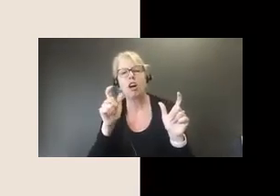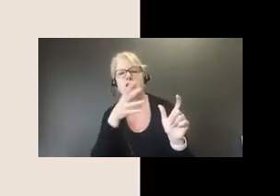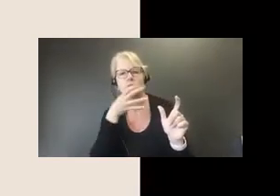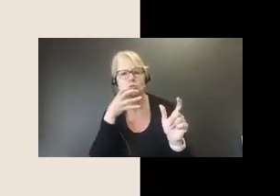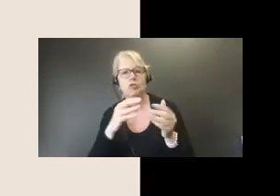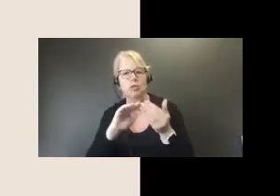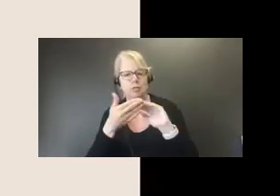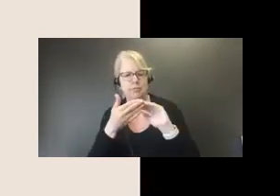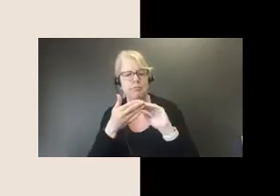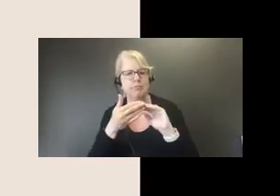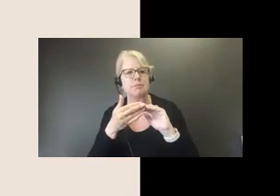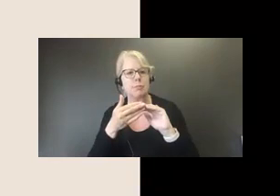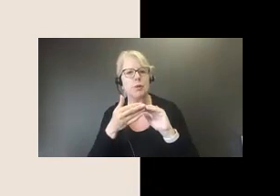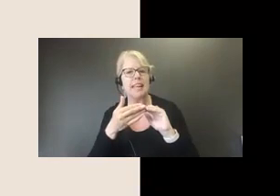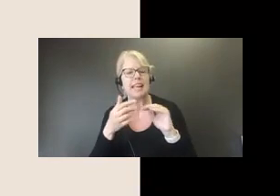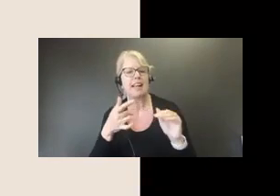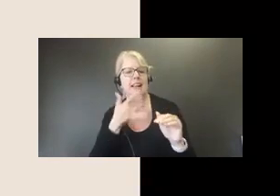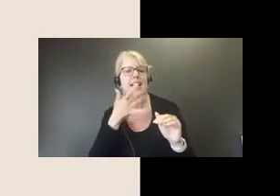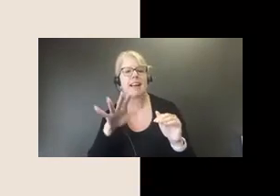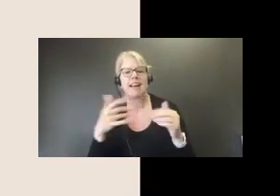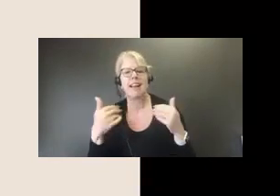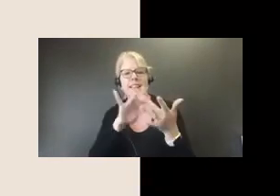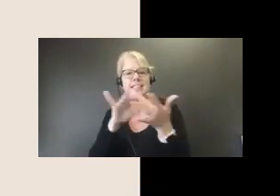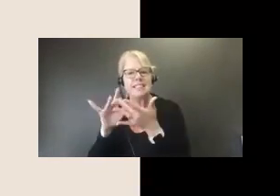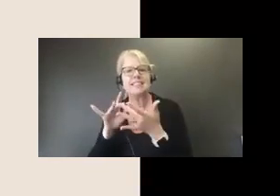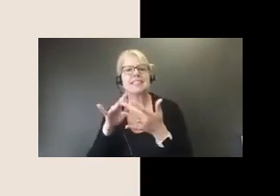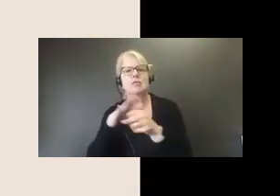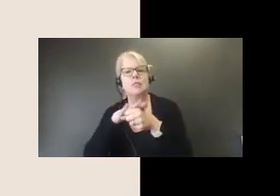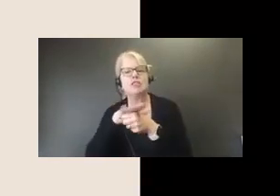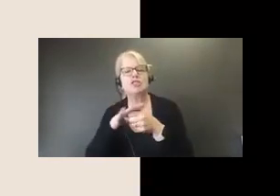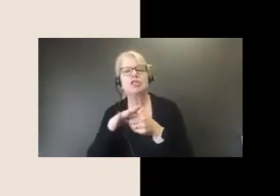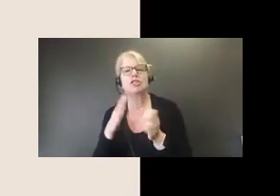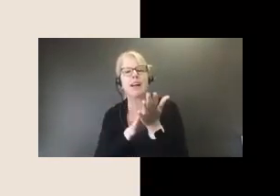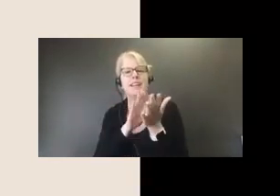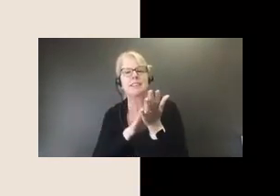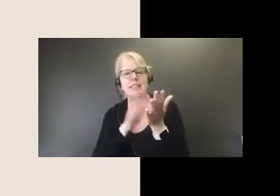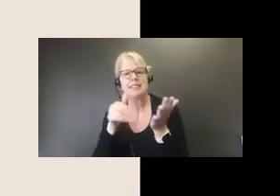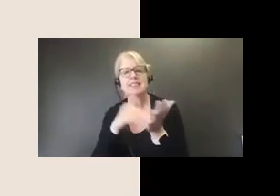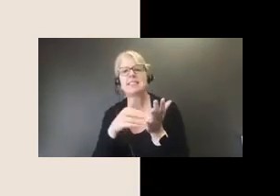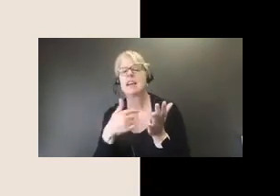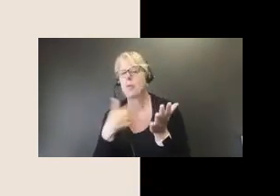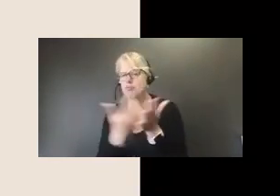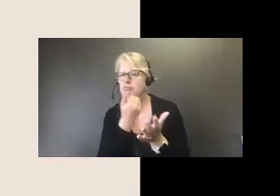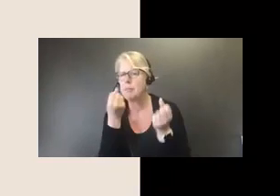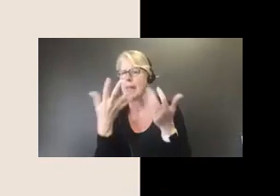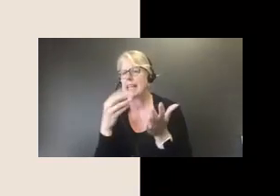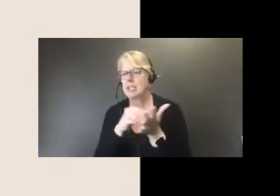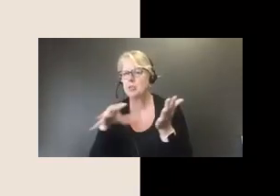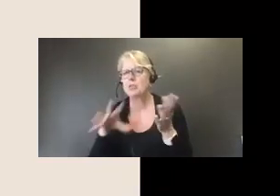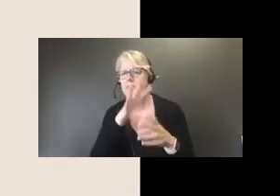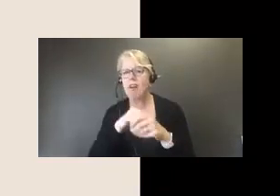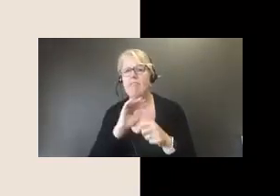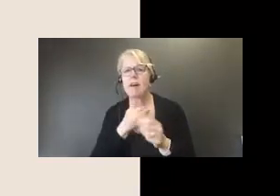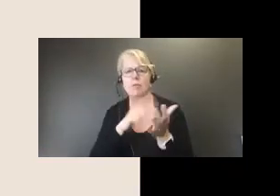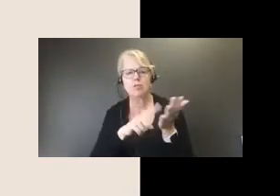are lucky to be able to access renowned regional academic centers, use a lot of students in our research projects, involved